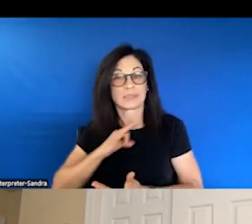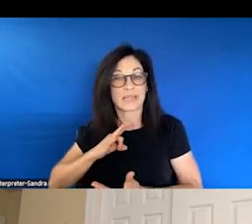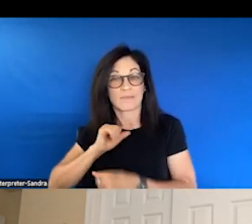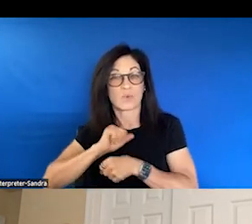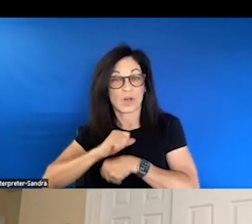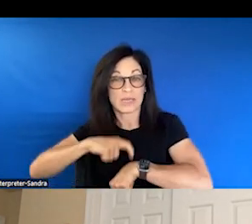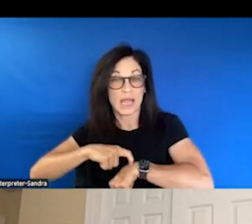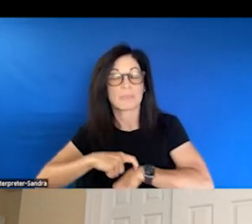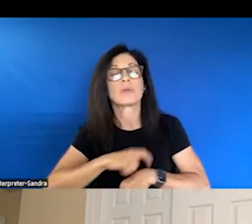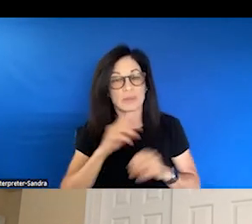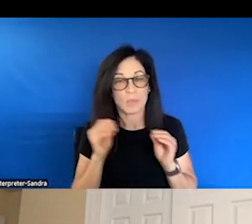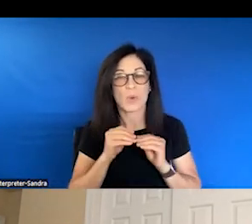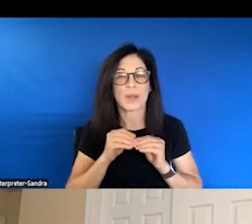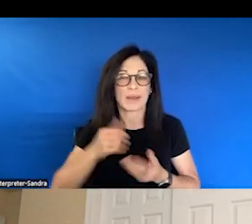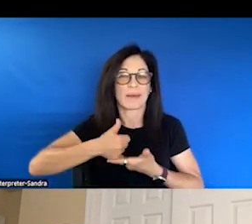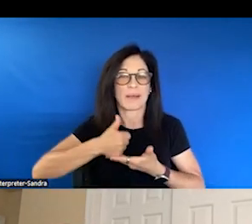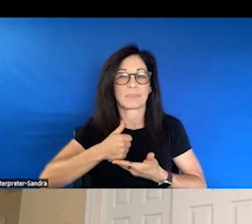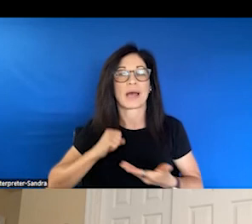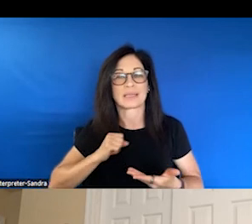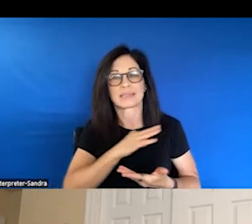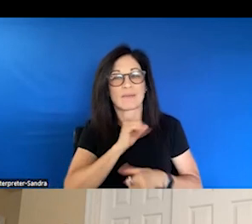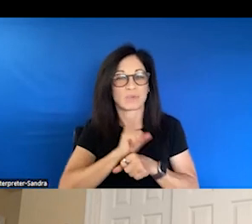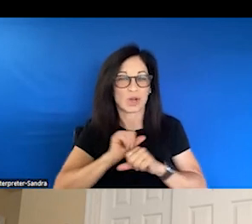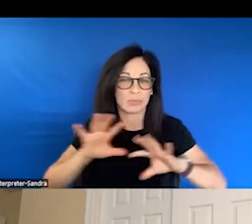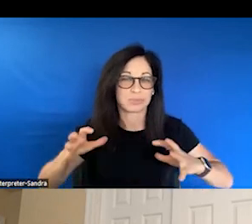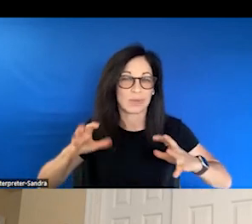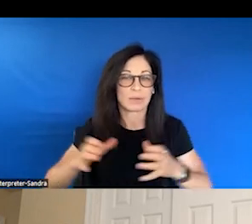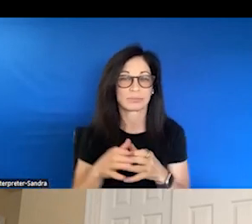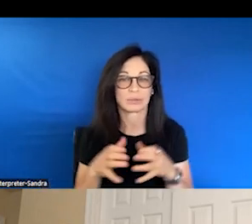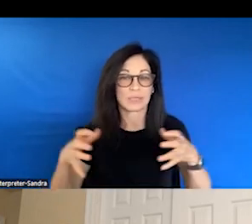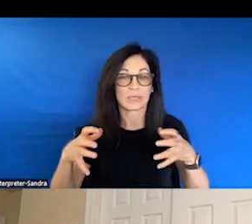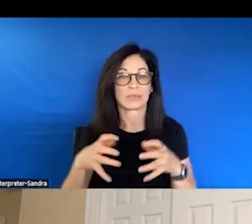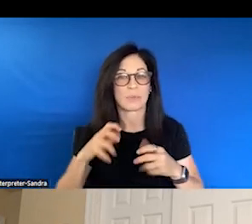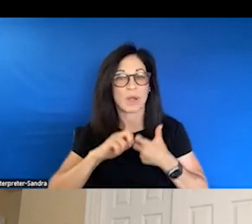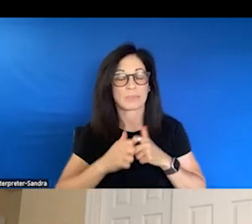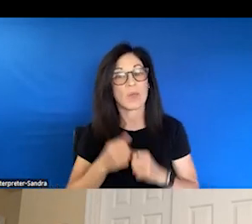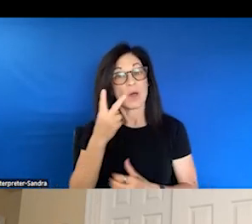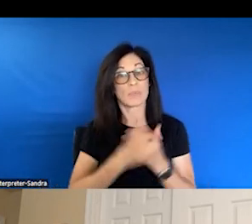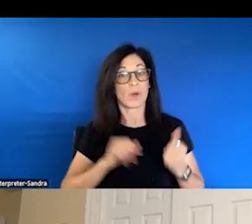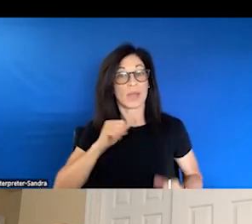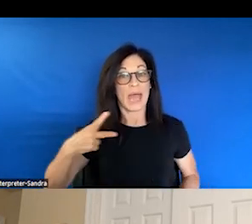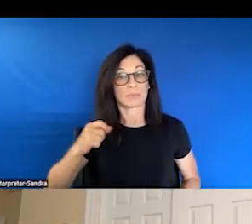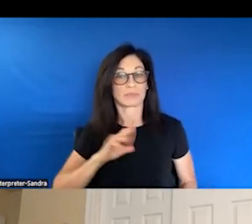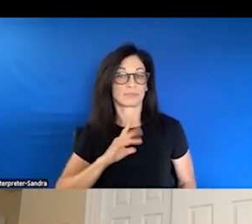that workforce problem. Both apps very impressive, and I was happy to hear